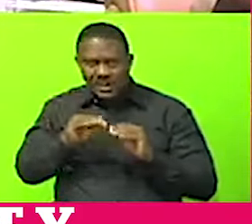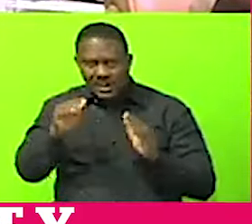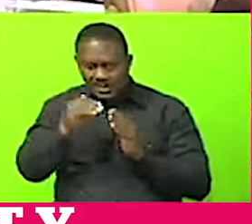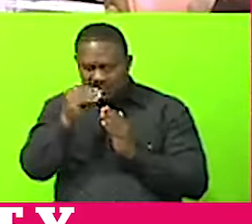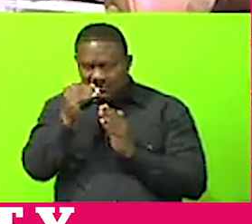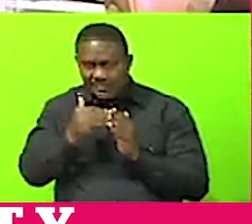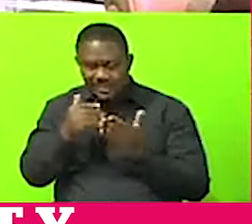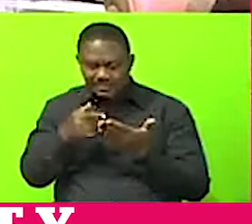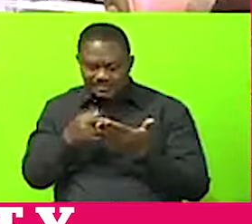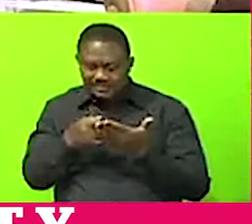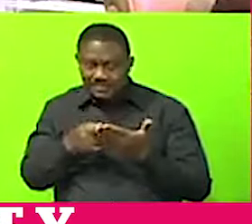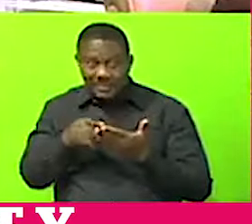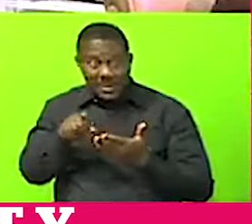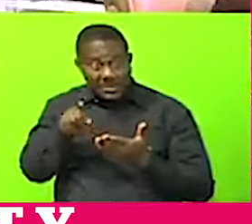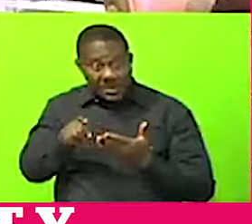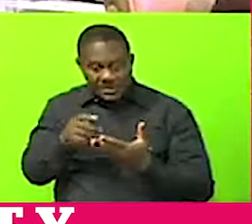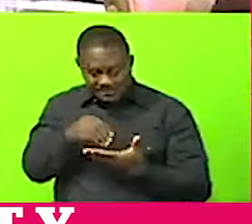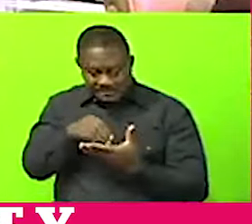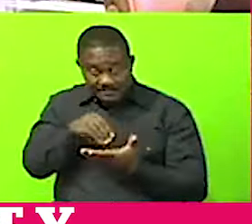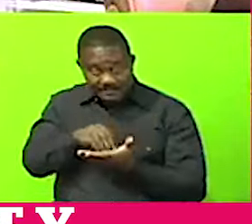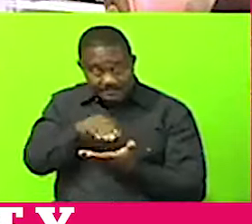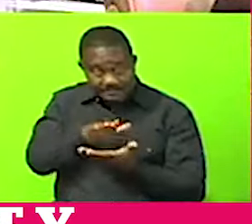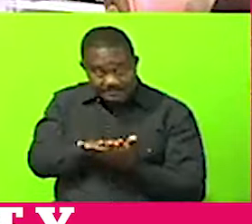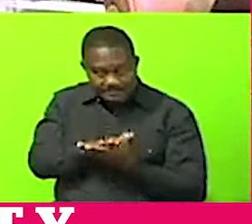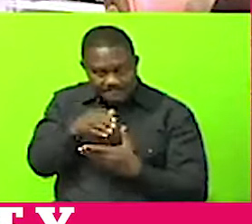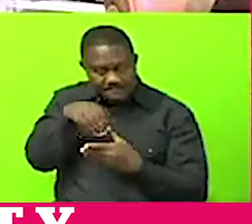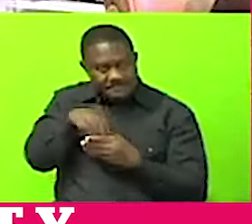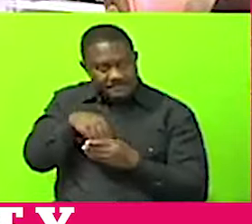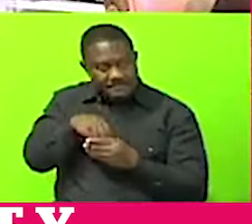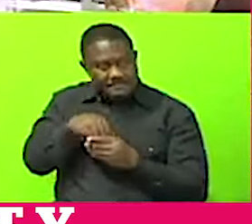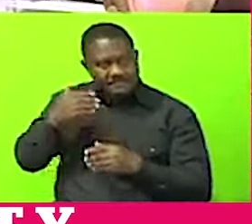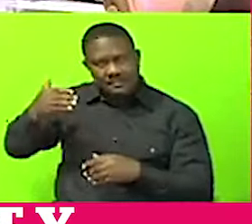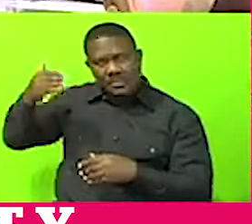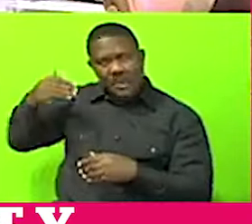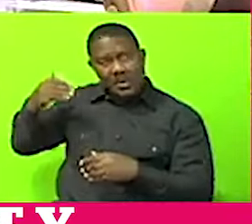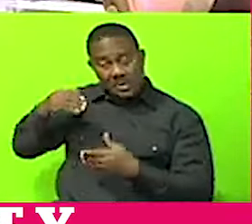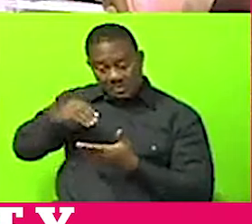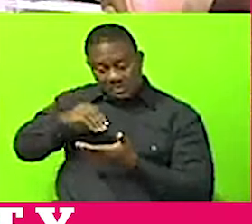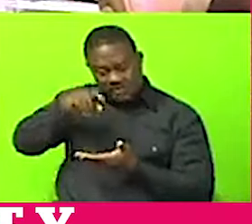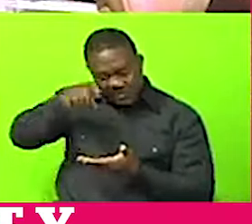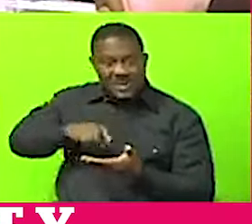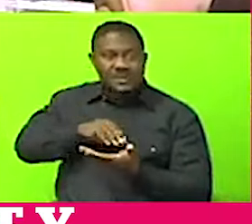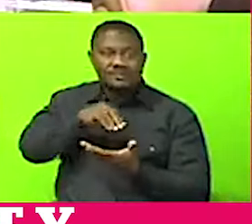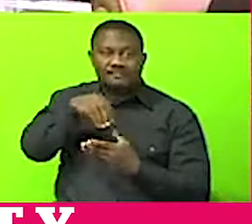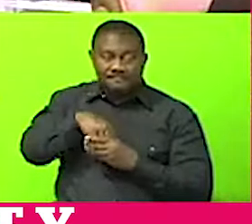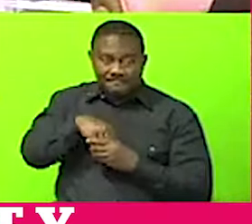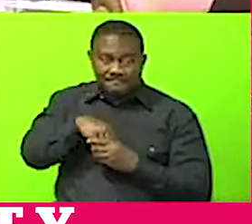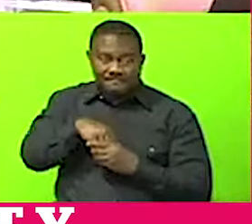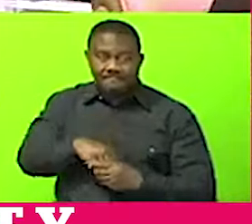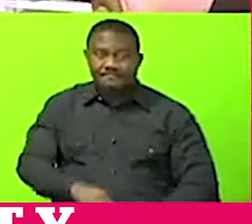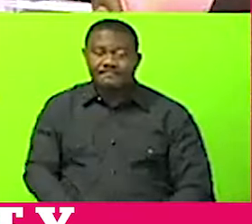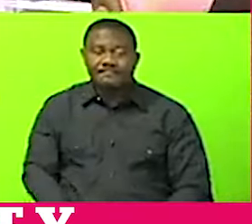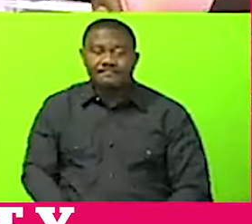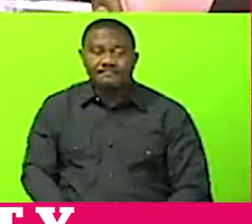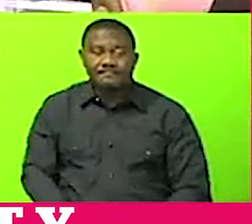they reflect in in in the the proceedings as captured for for purposes of